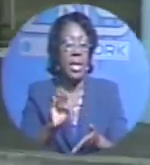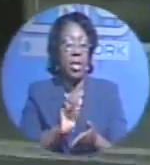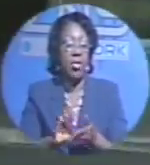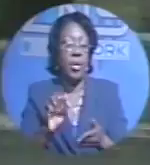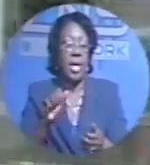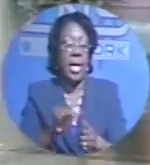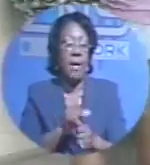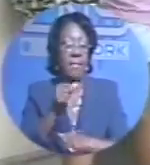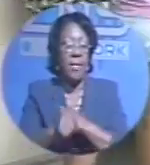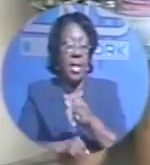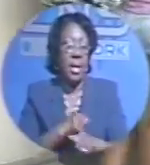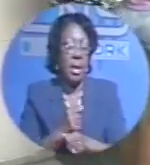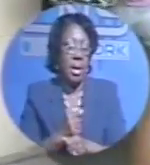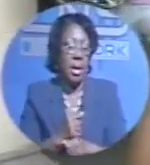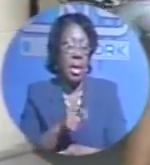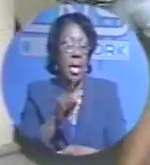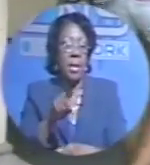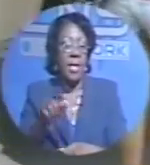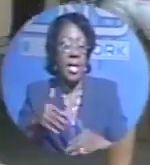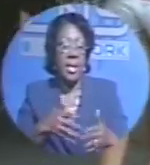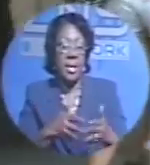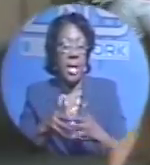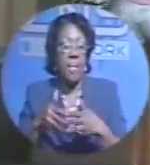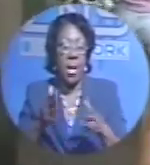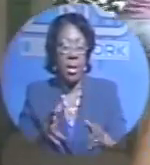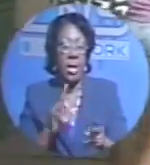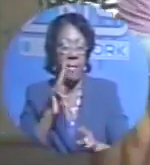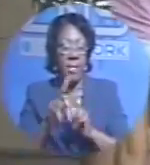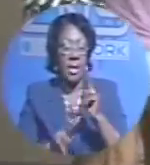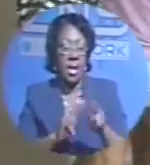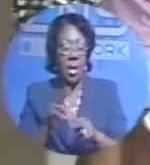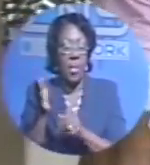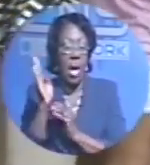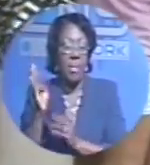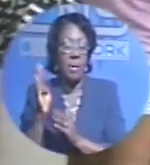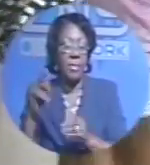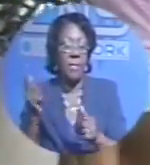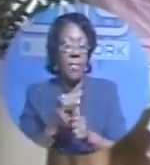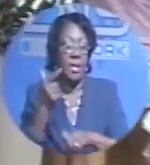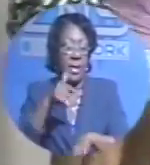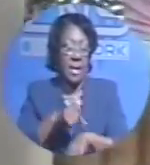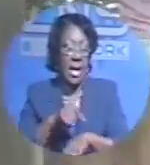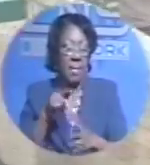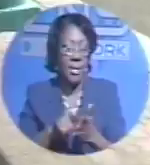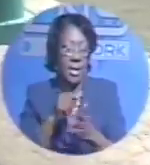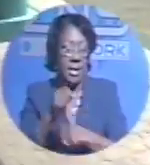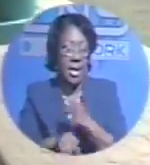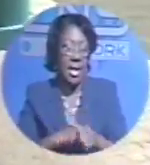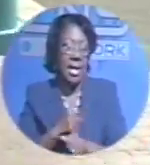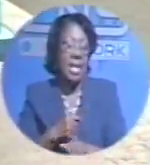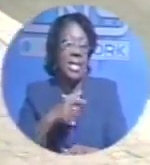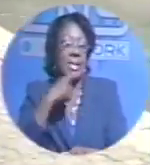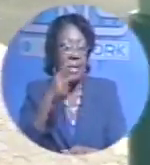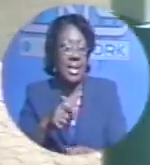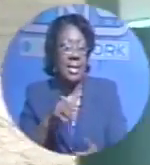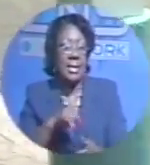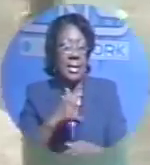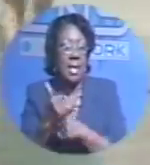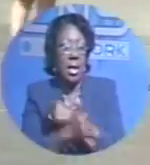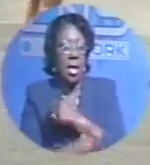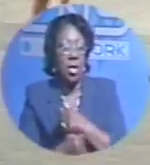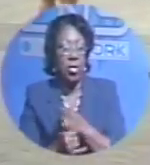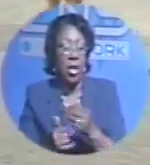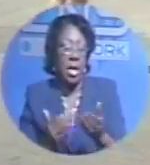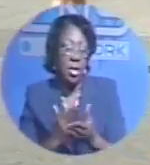as an independent nation, these Americans visiting the Bahamas for the first time this 4th of July say their country, like any other country, has been